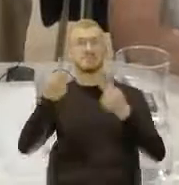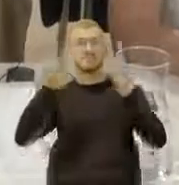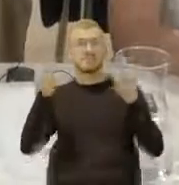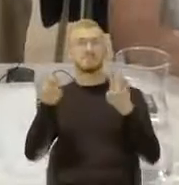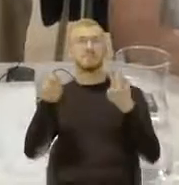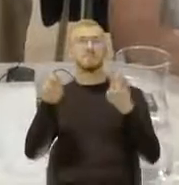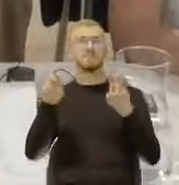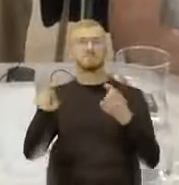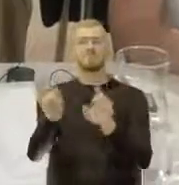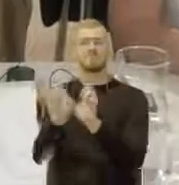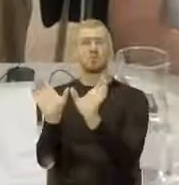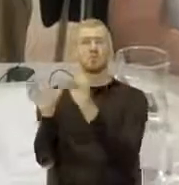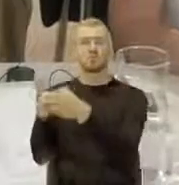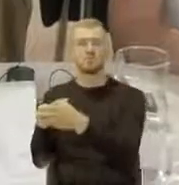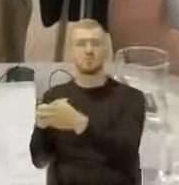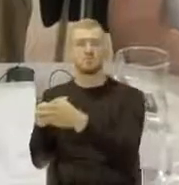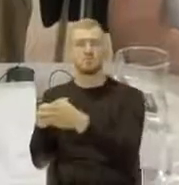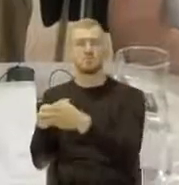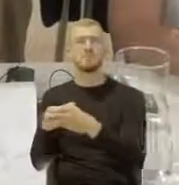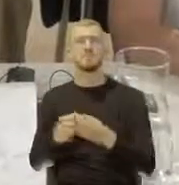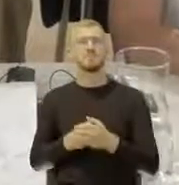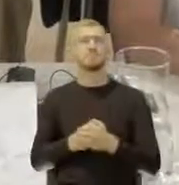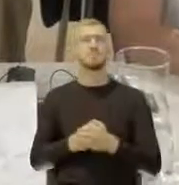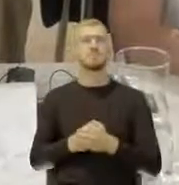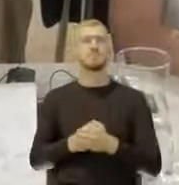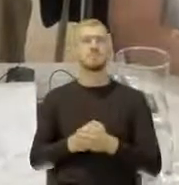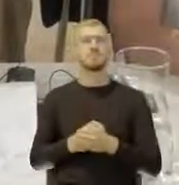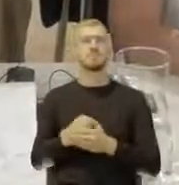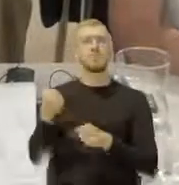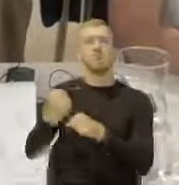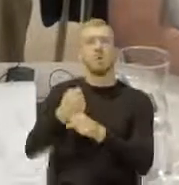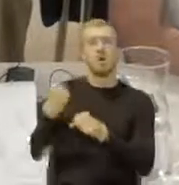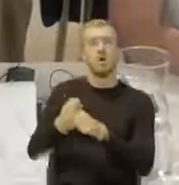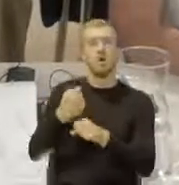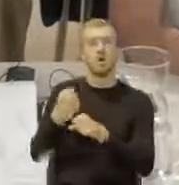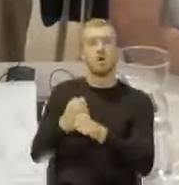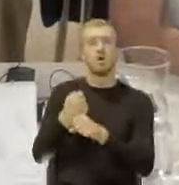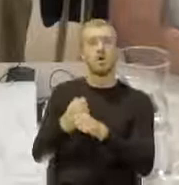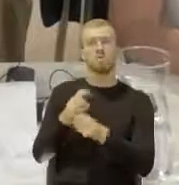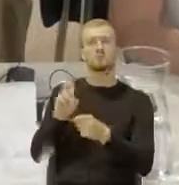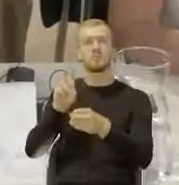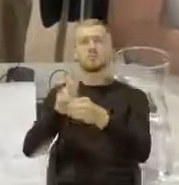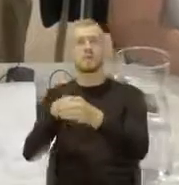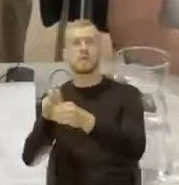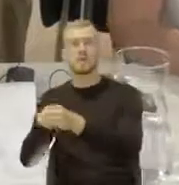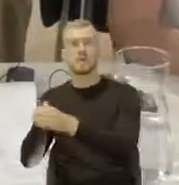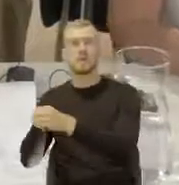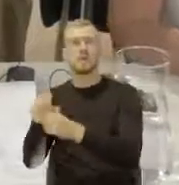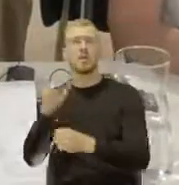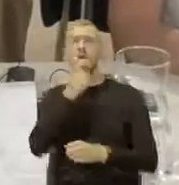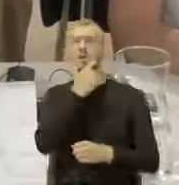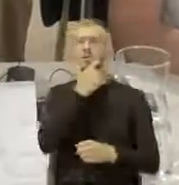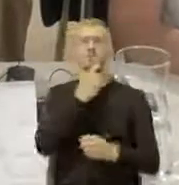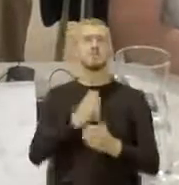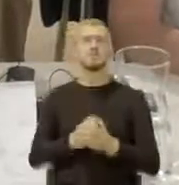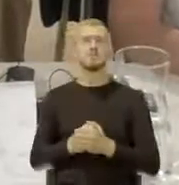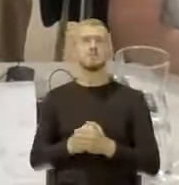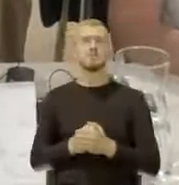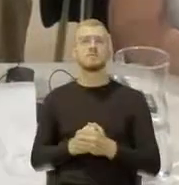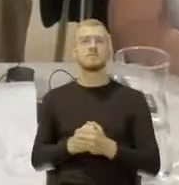Local Government Association in the UK. We can reclaim together by remunicipalizing